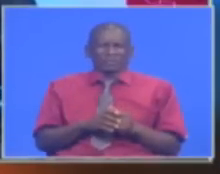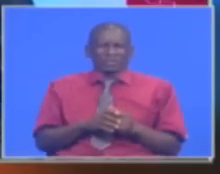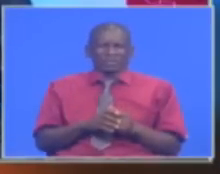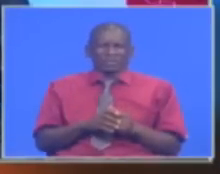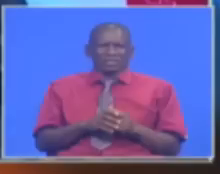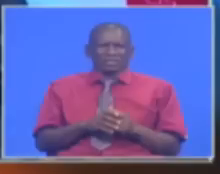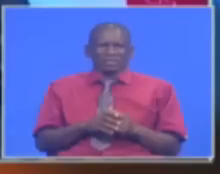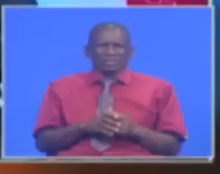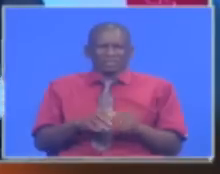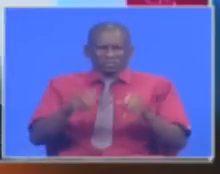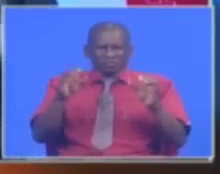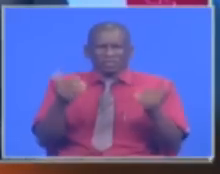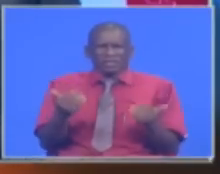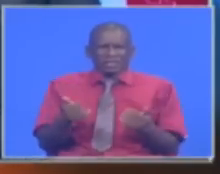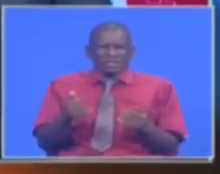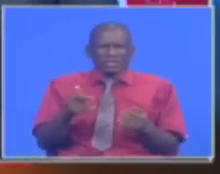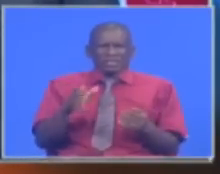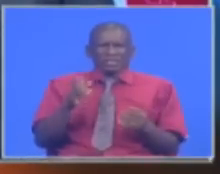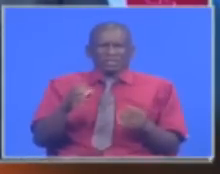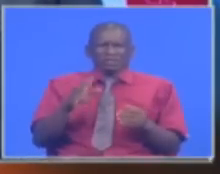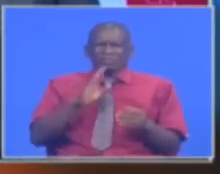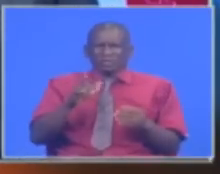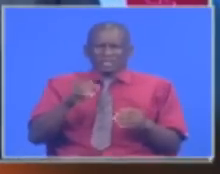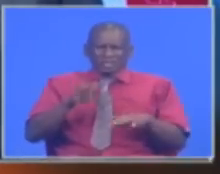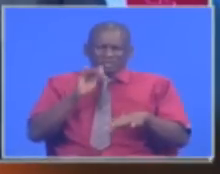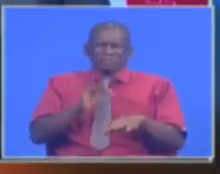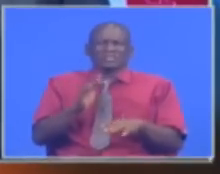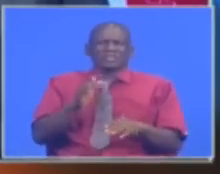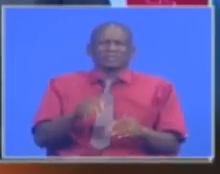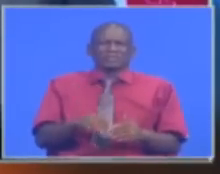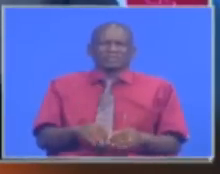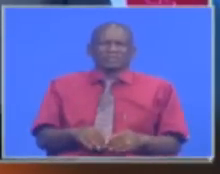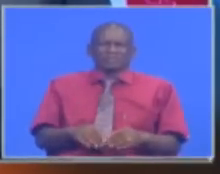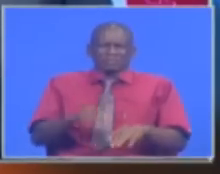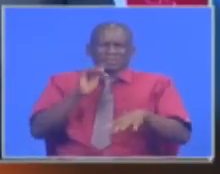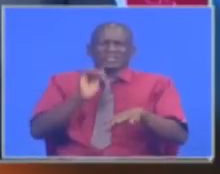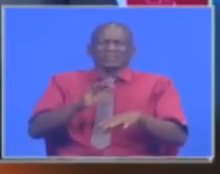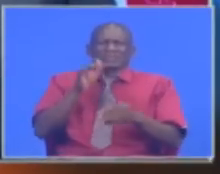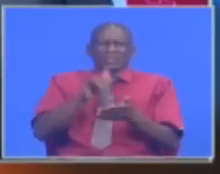to each his own, yes. And her own. Let's be sensitive, Mark. We'll have more on business after this.